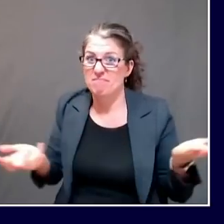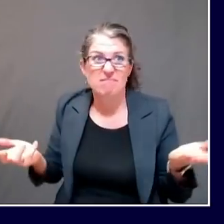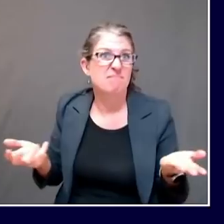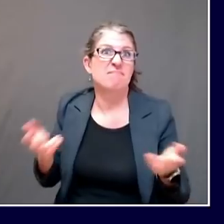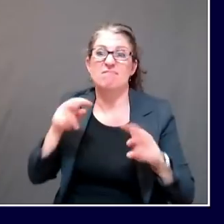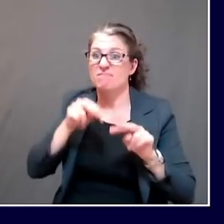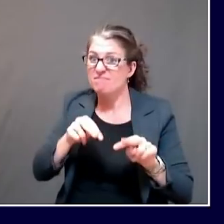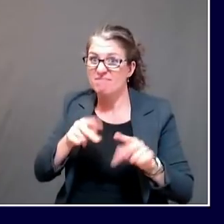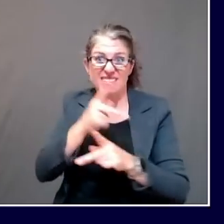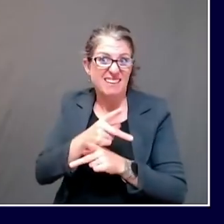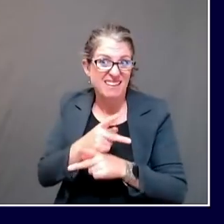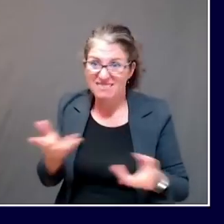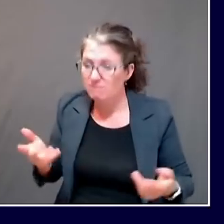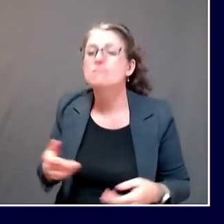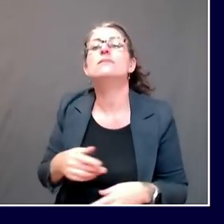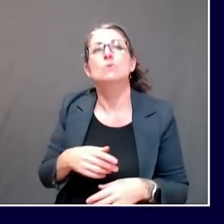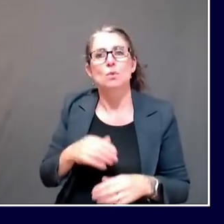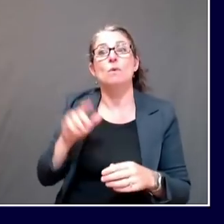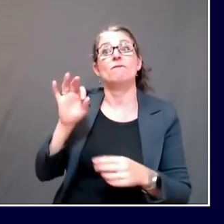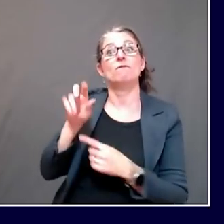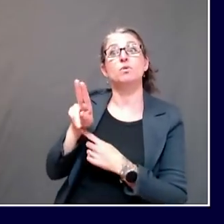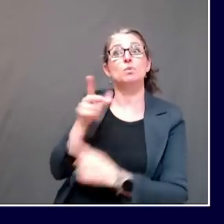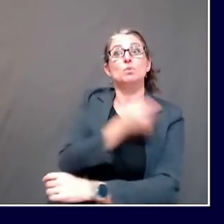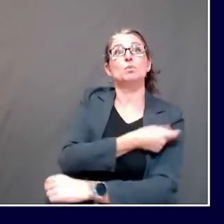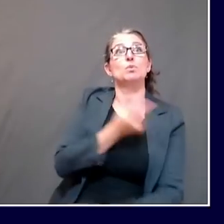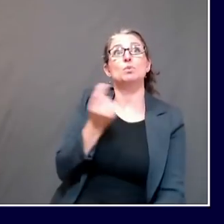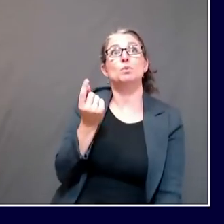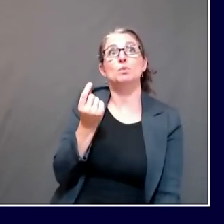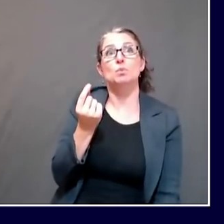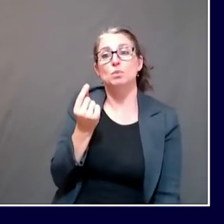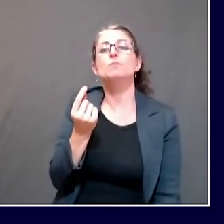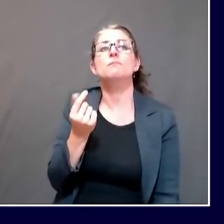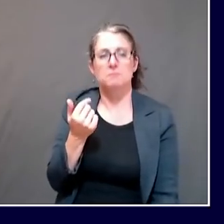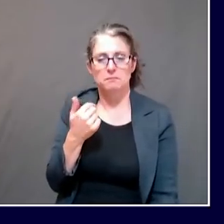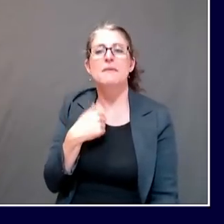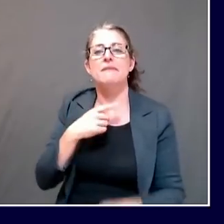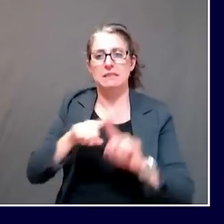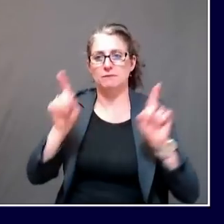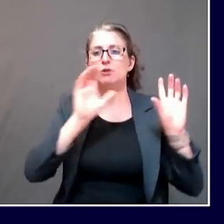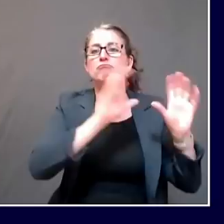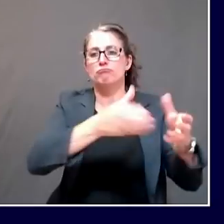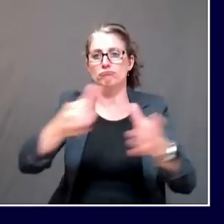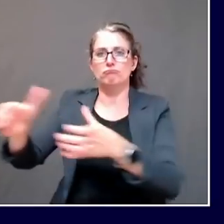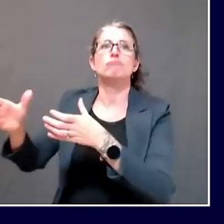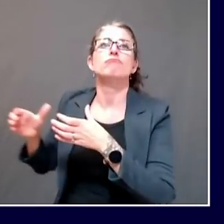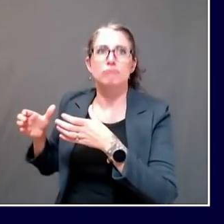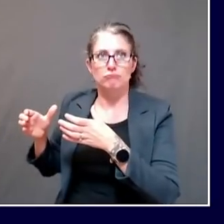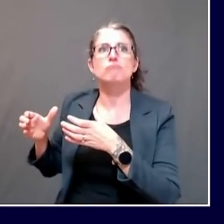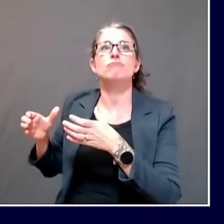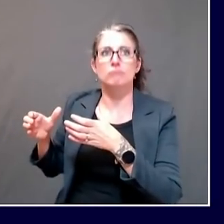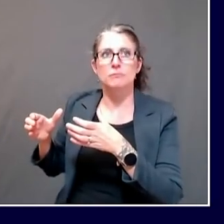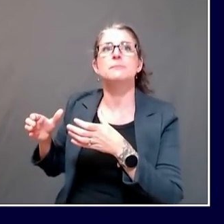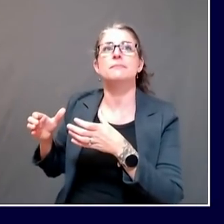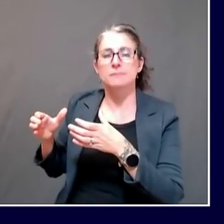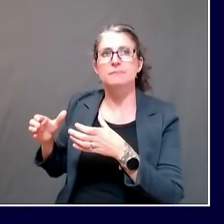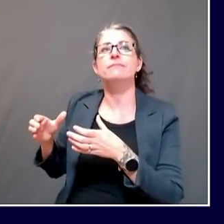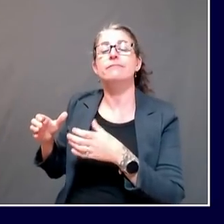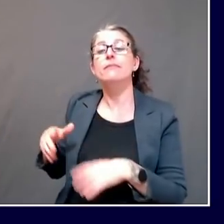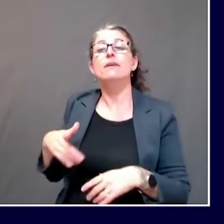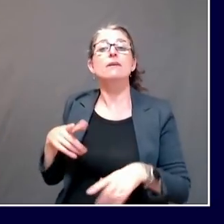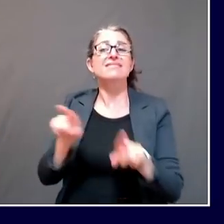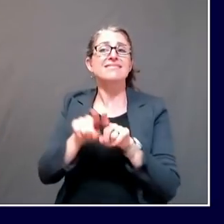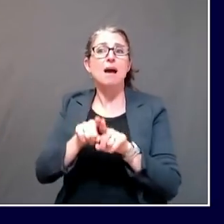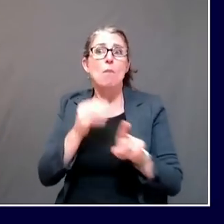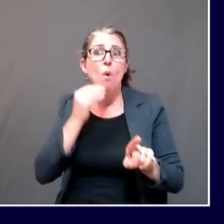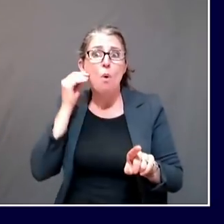shelters for people experiencing homelessness, mobile healthcare providers that may be able to go to facilities and